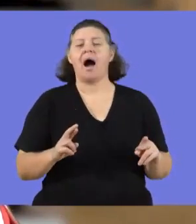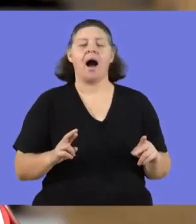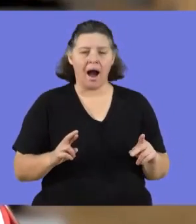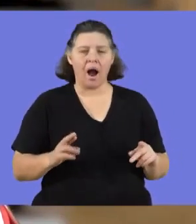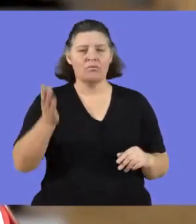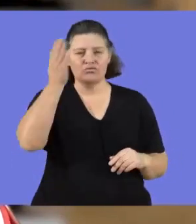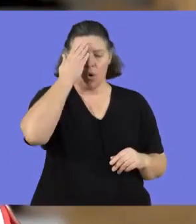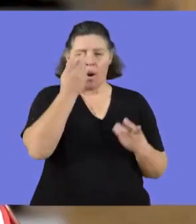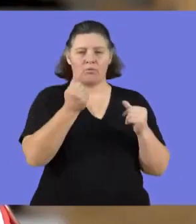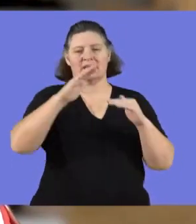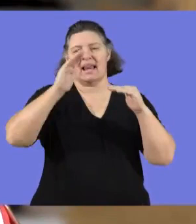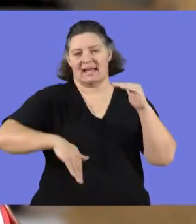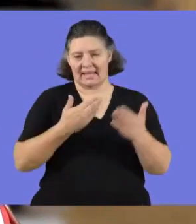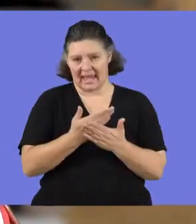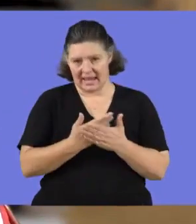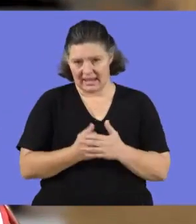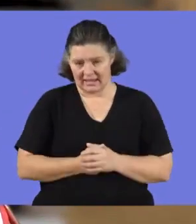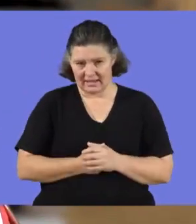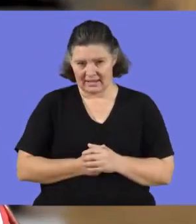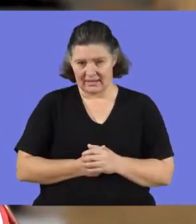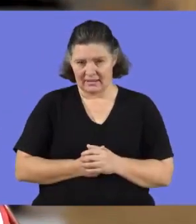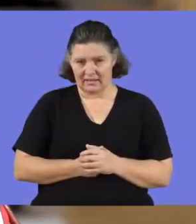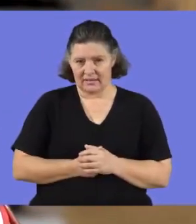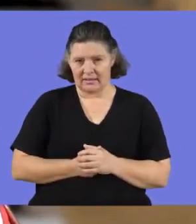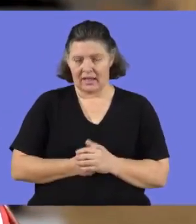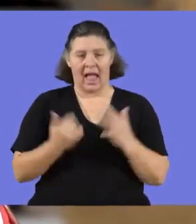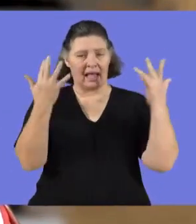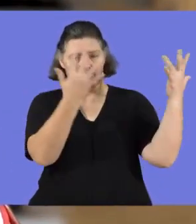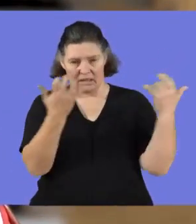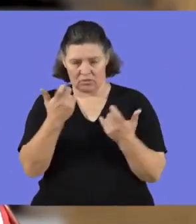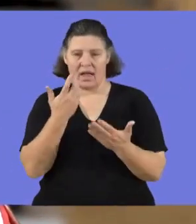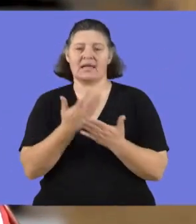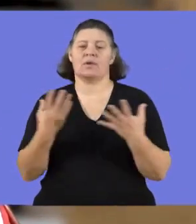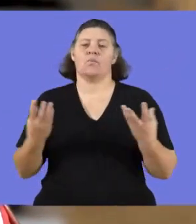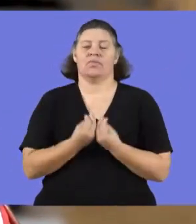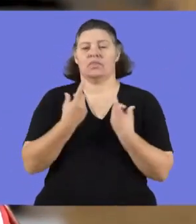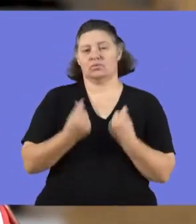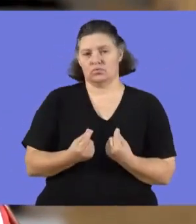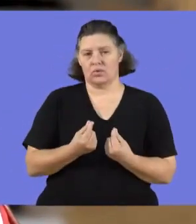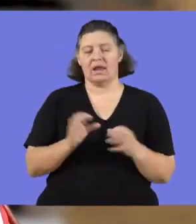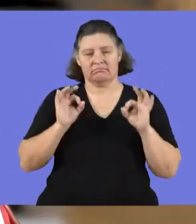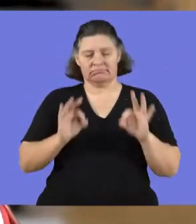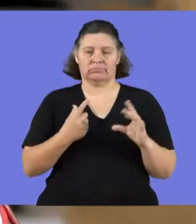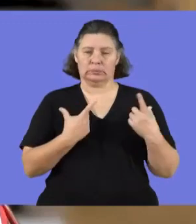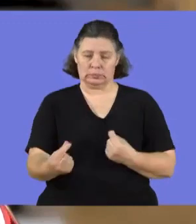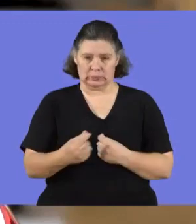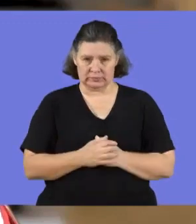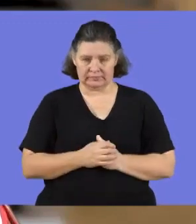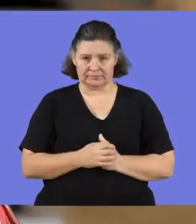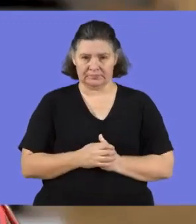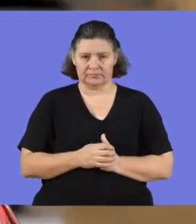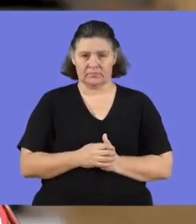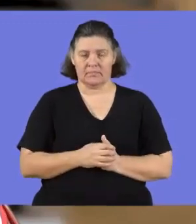to decrease the price. I hope you were able to do these calculations with me and get it correct as